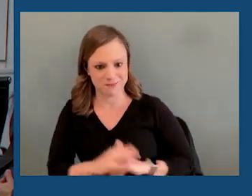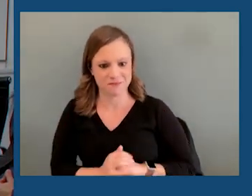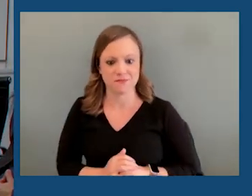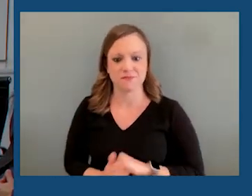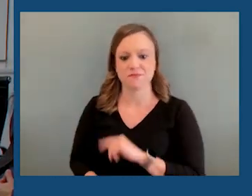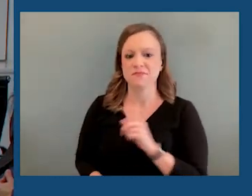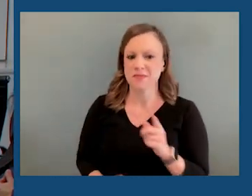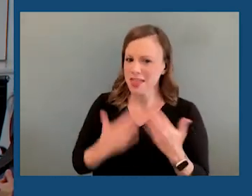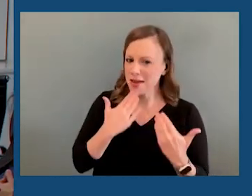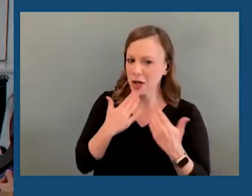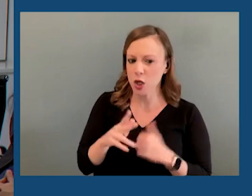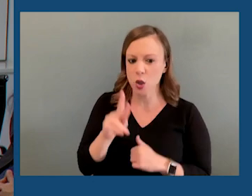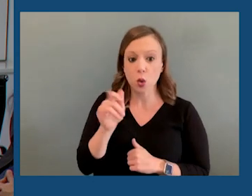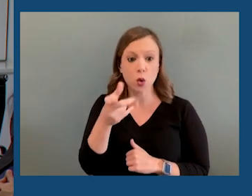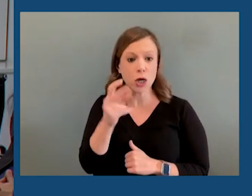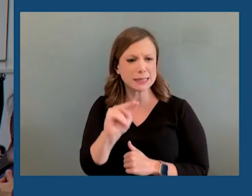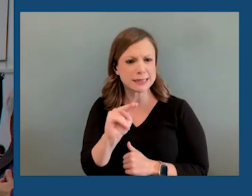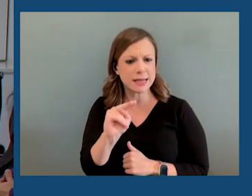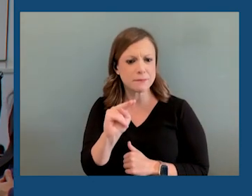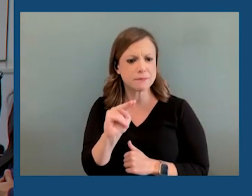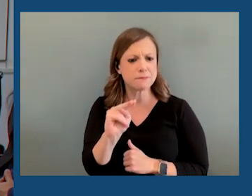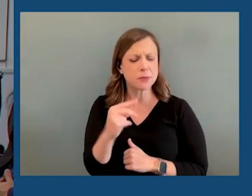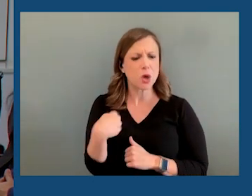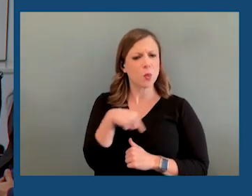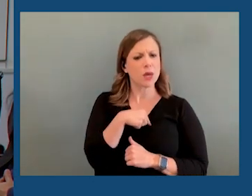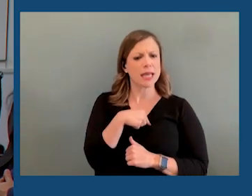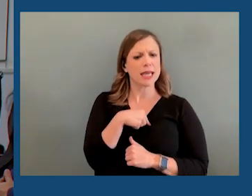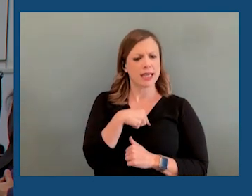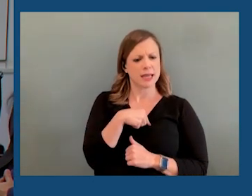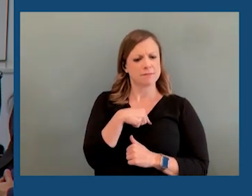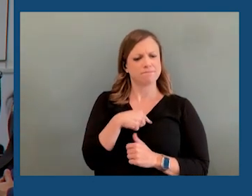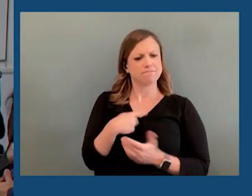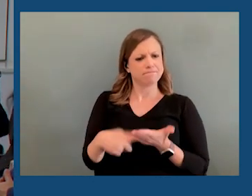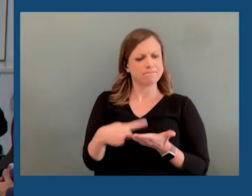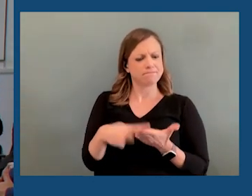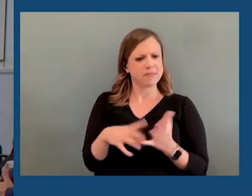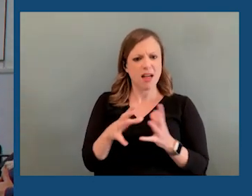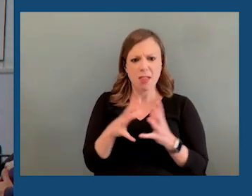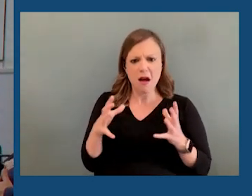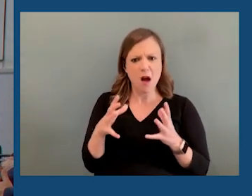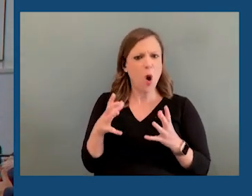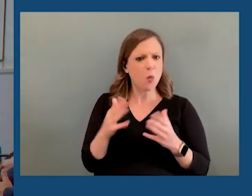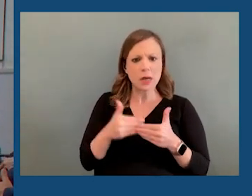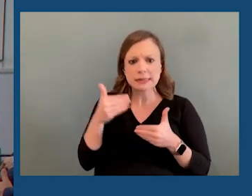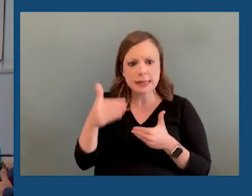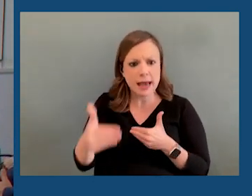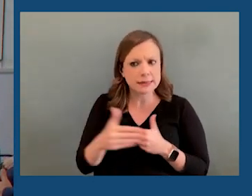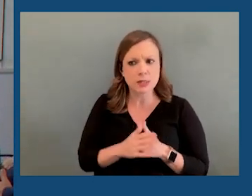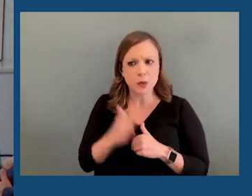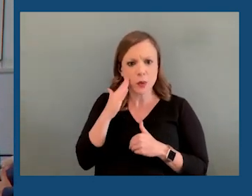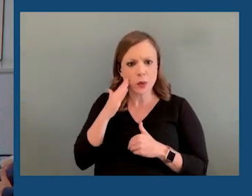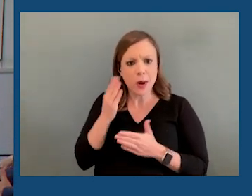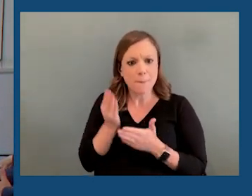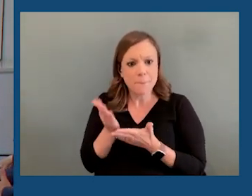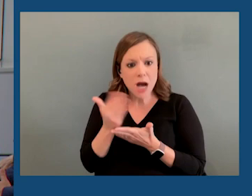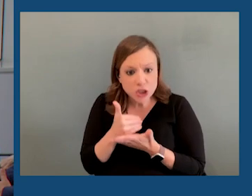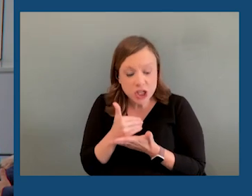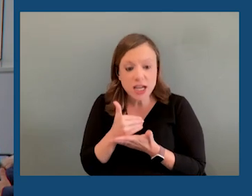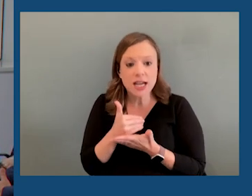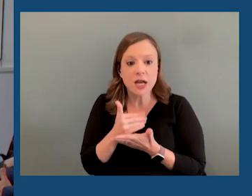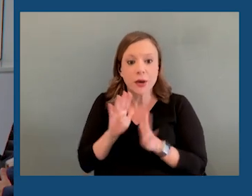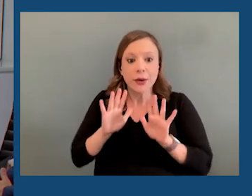been a lot of talk over the past few months about kind of what's next. Like, we made it through the budget. It was a big hurdle. We took a breath, but